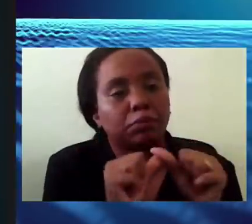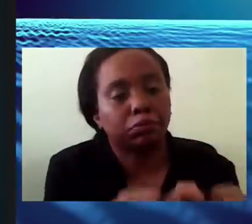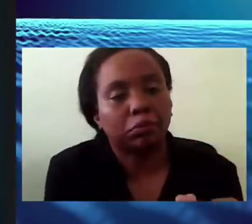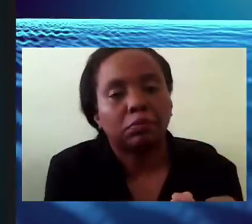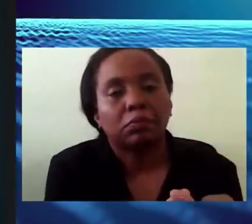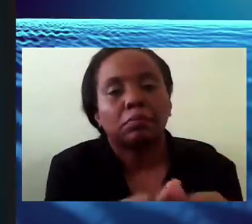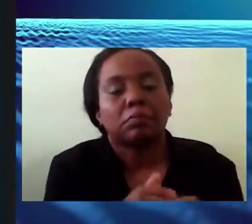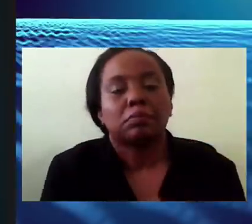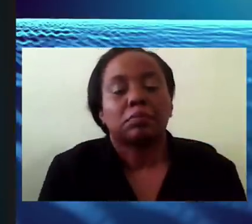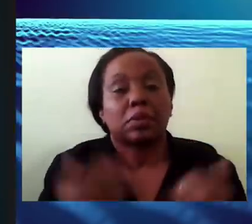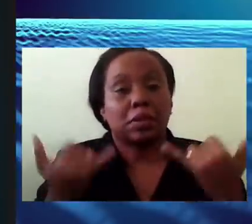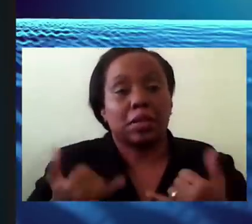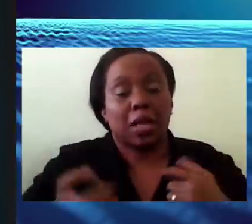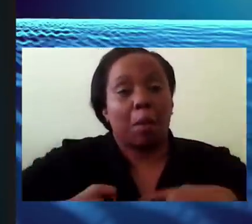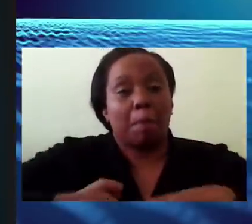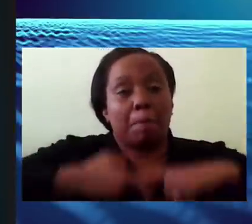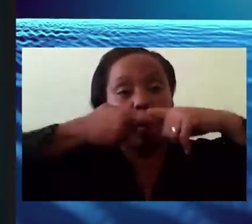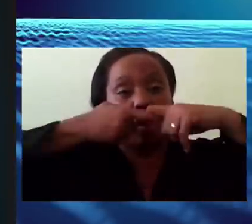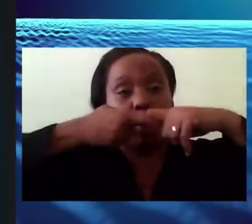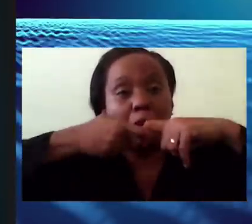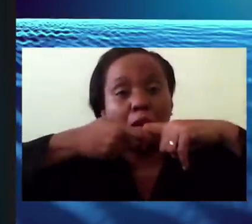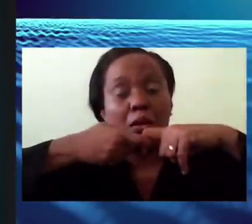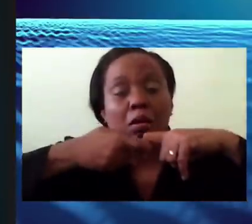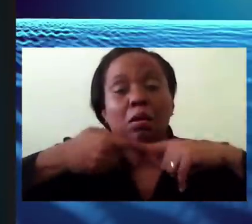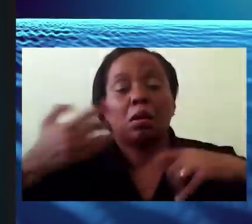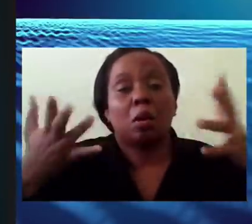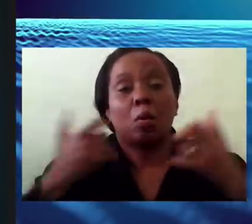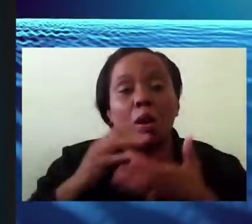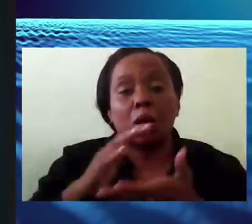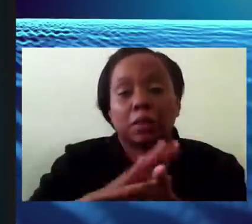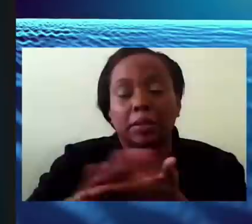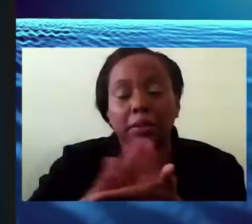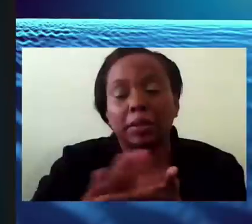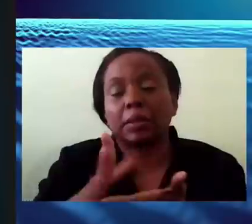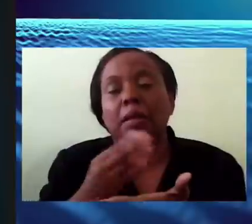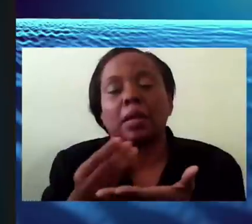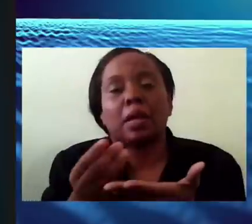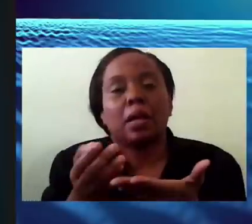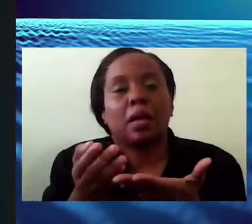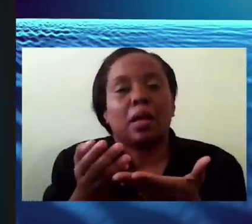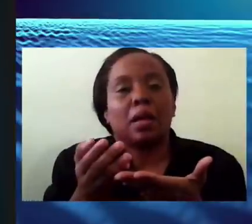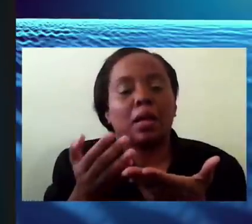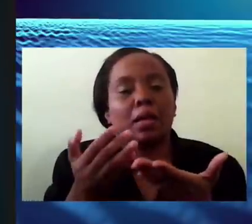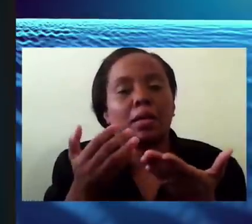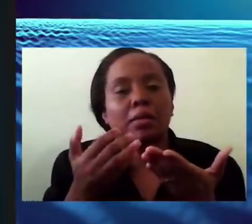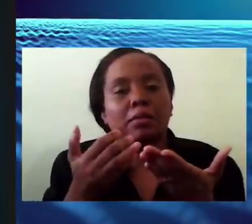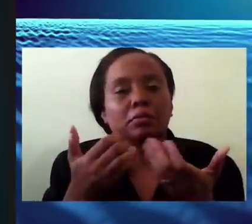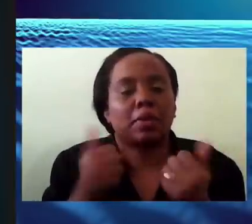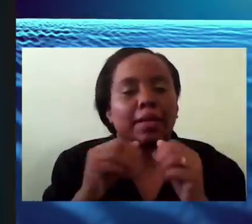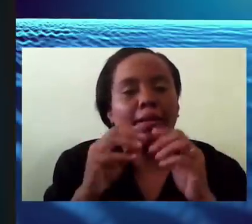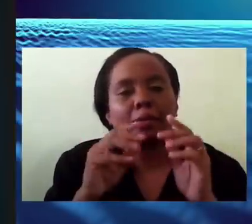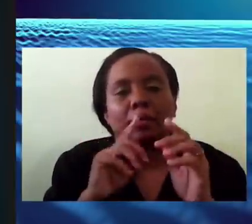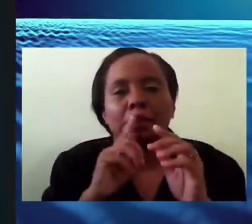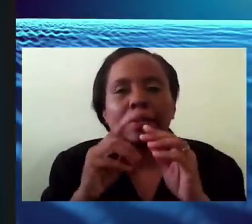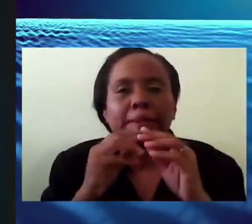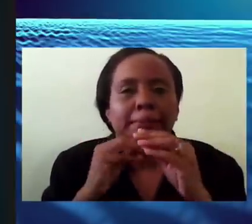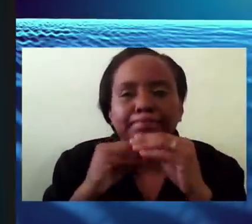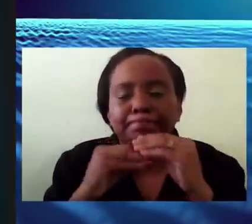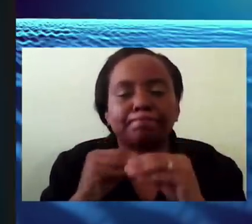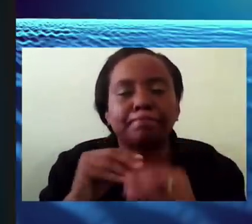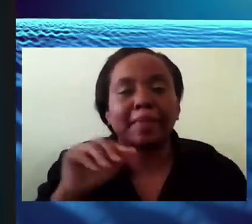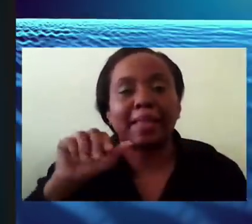was paused today to facilitate the servicing of air conditioning systems on cargo handling equipment and to clean up the roadways and cargo stacking